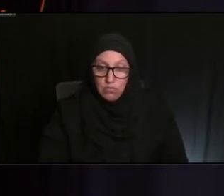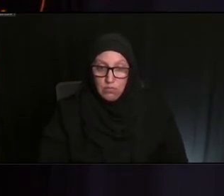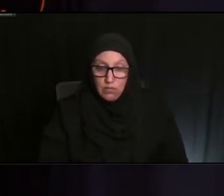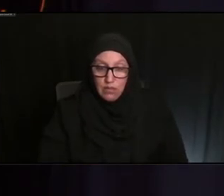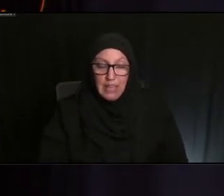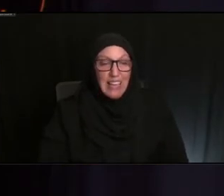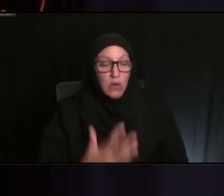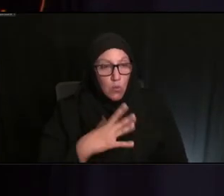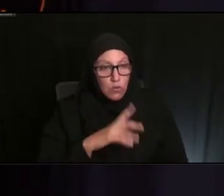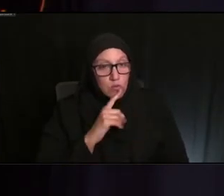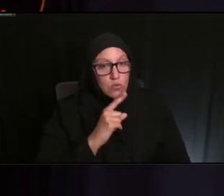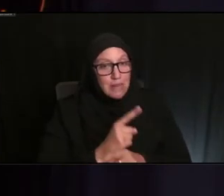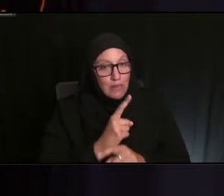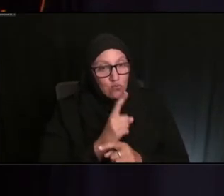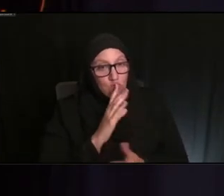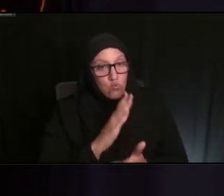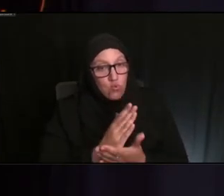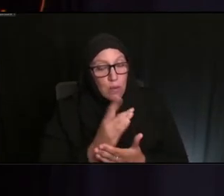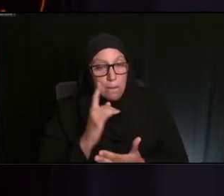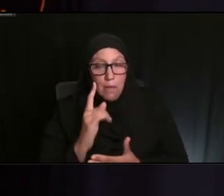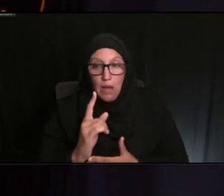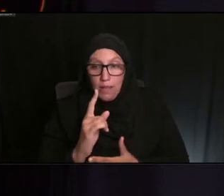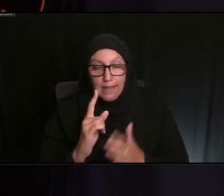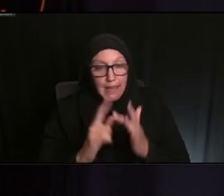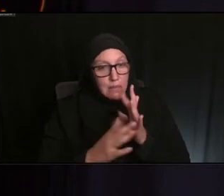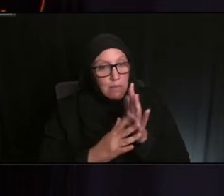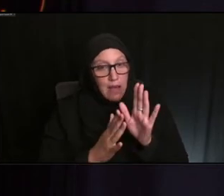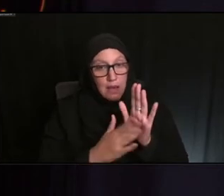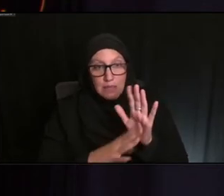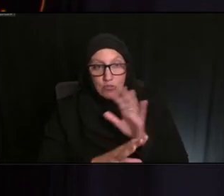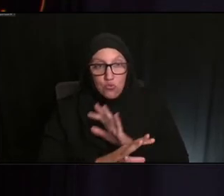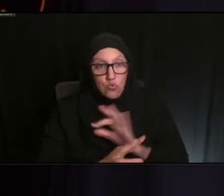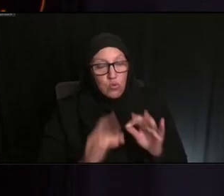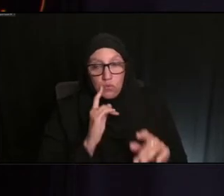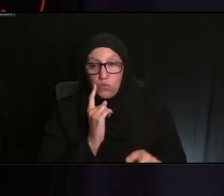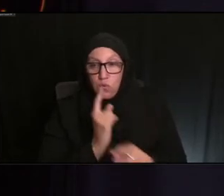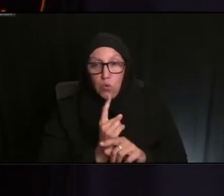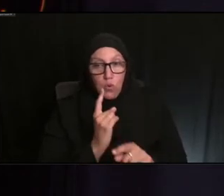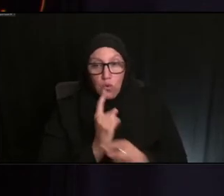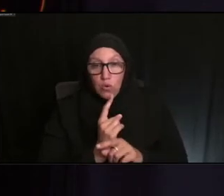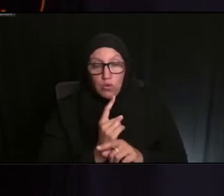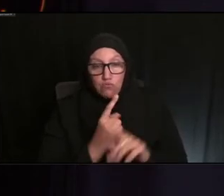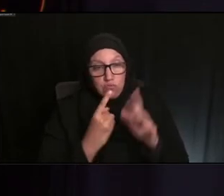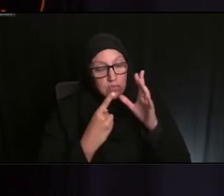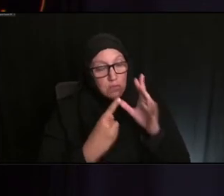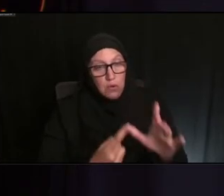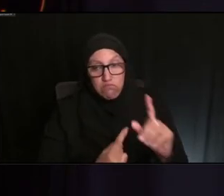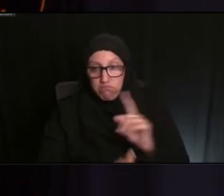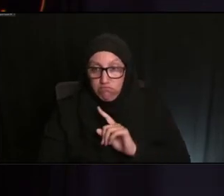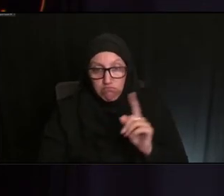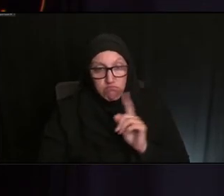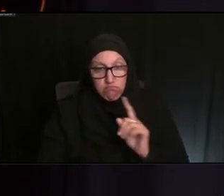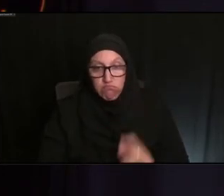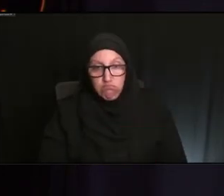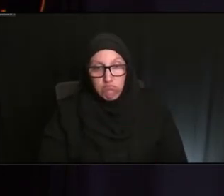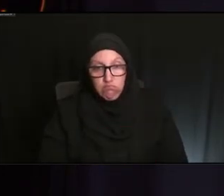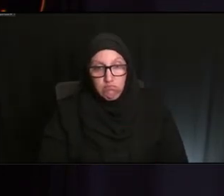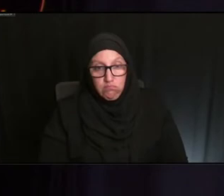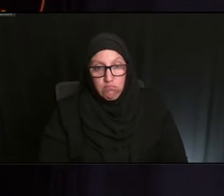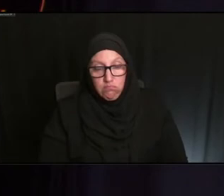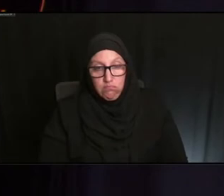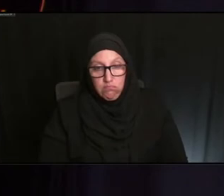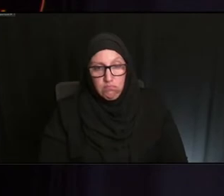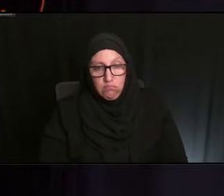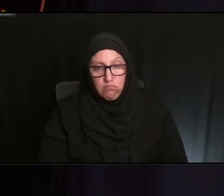Even then, the Imam dared not to respond. They would move the Imam